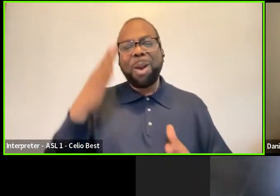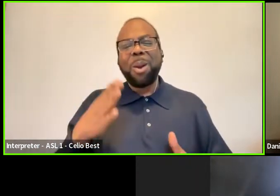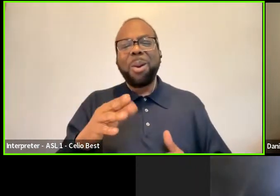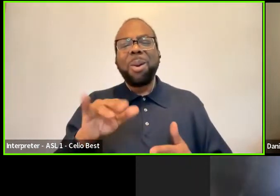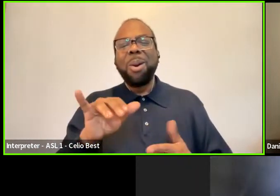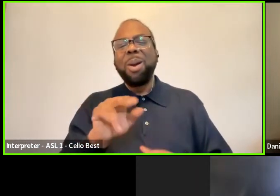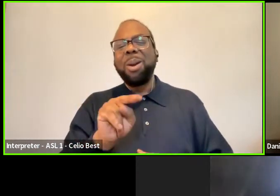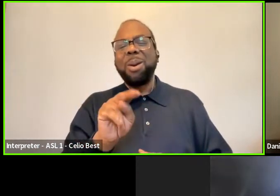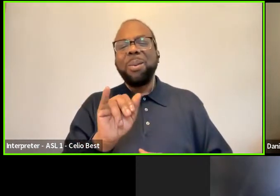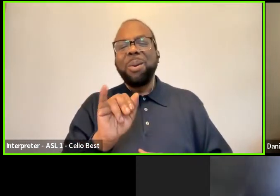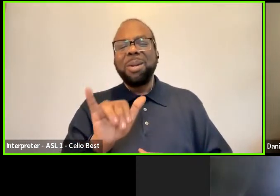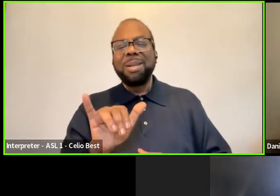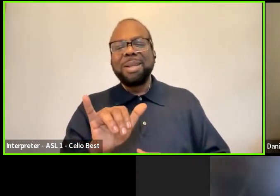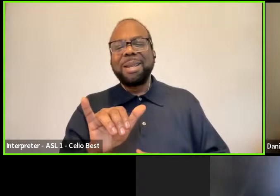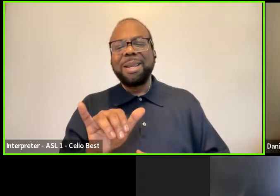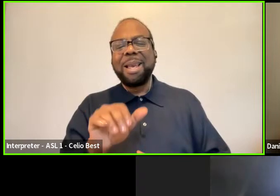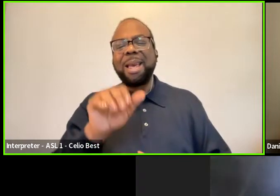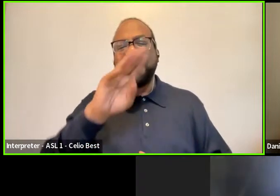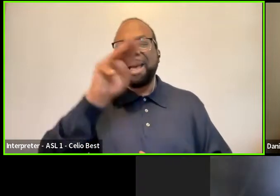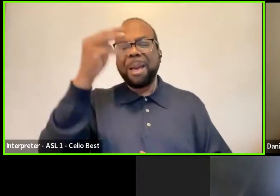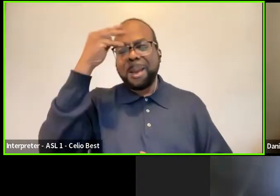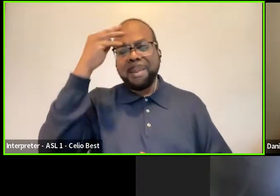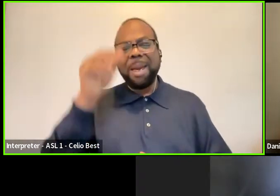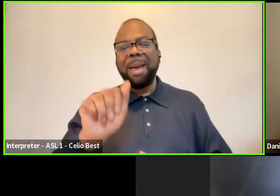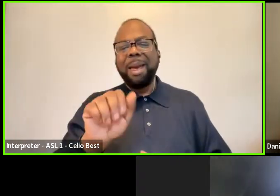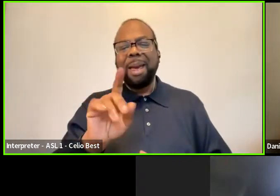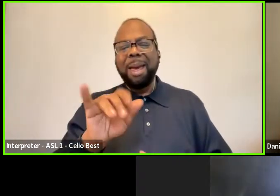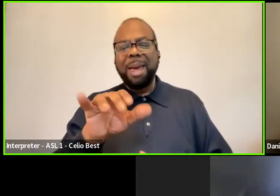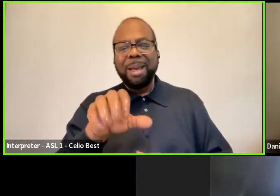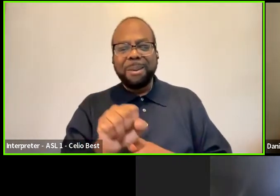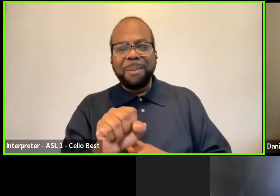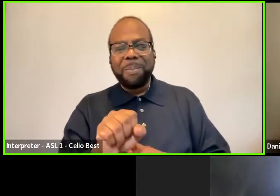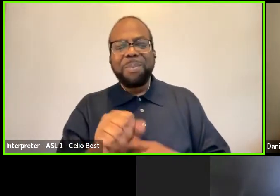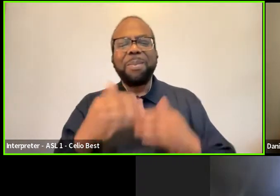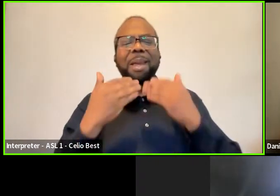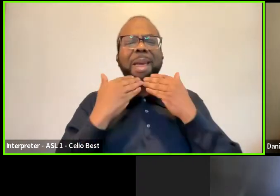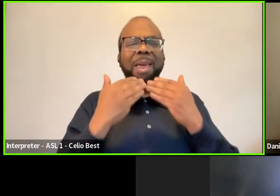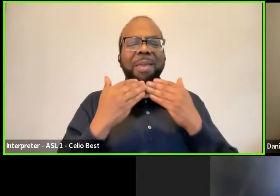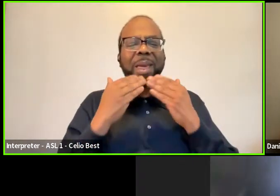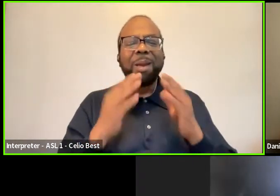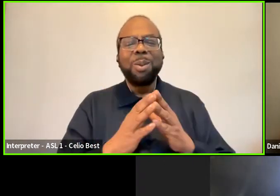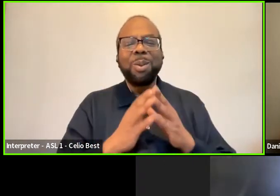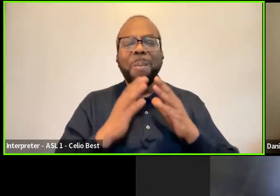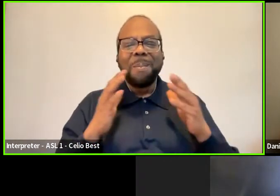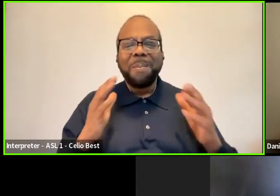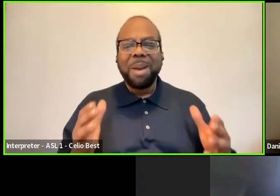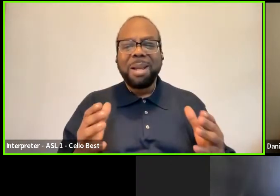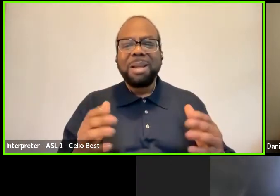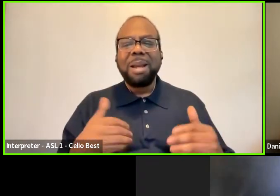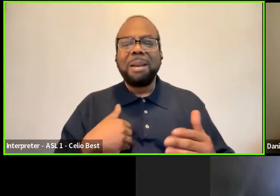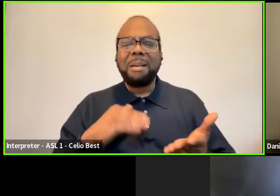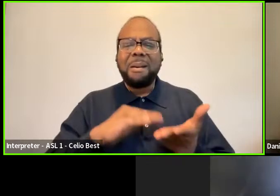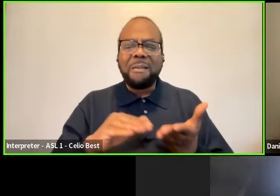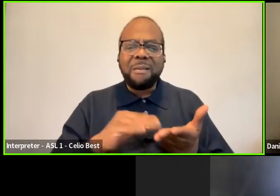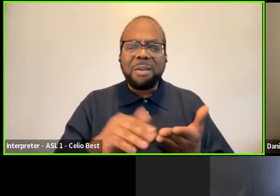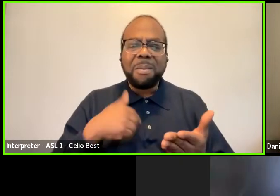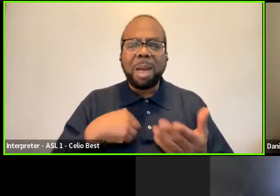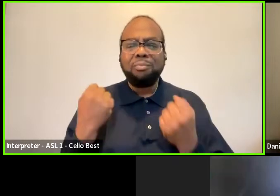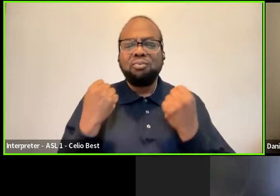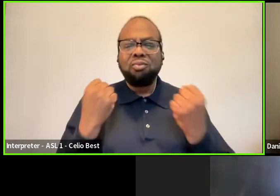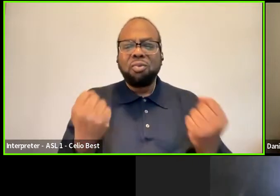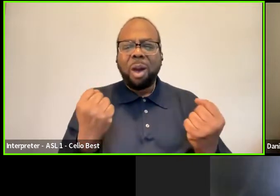Eric Adams. Mayor? Thanks so much, Dan, and, you know, forgive me for being in the car.